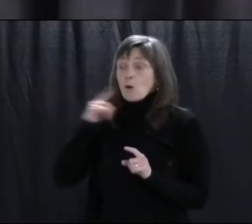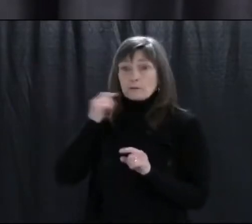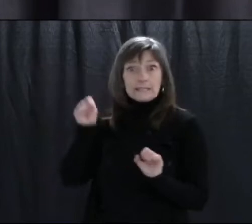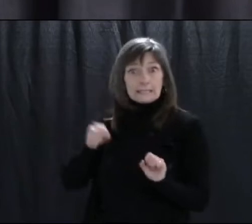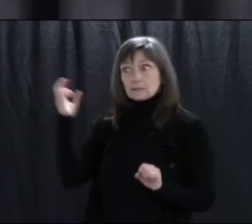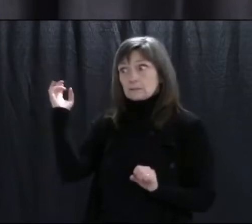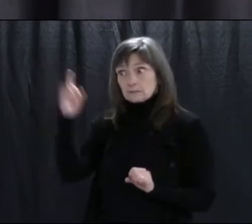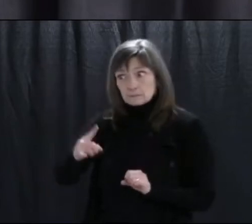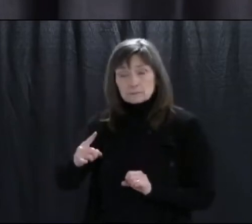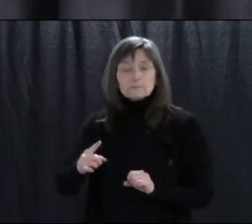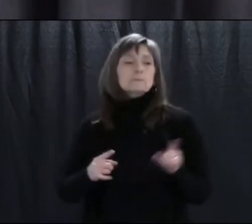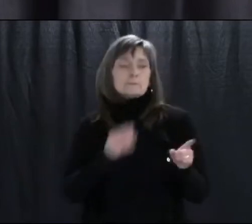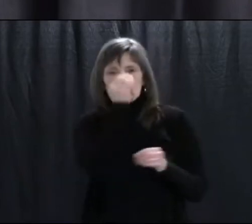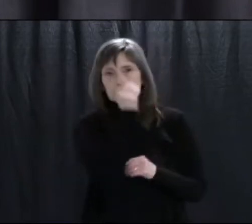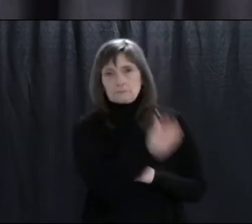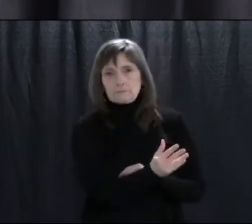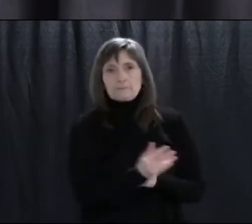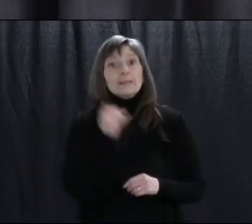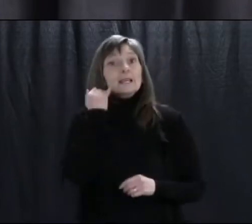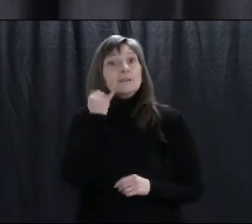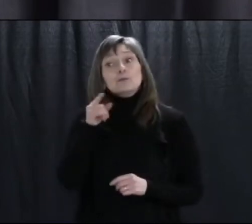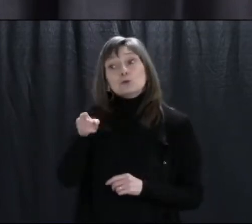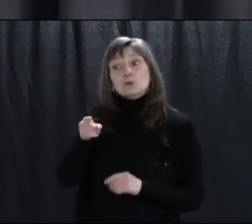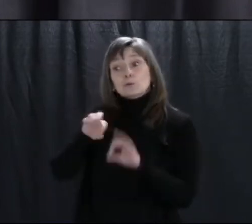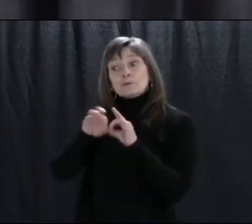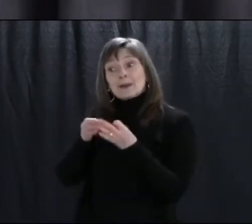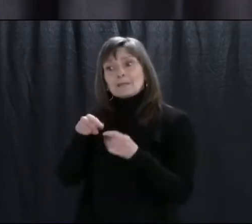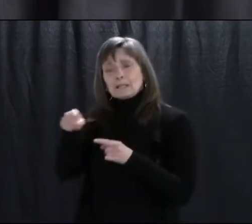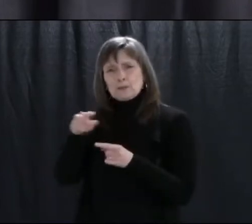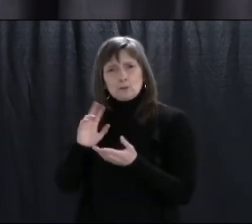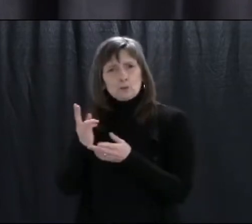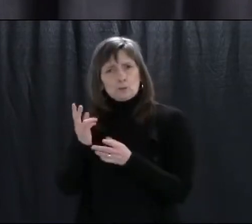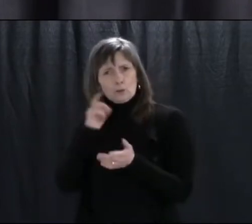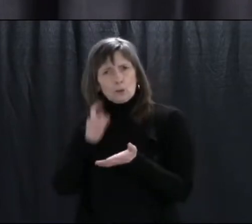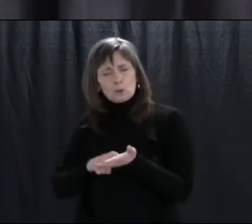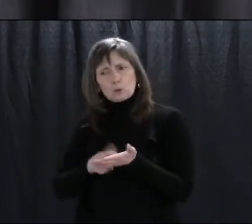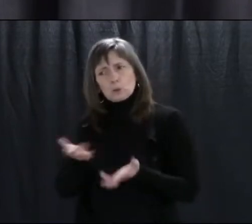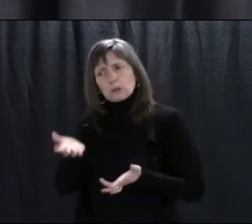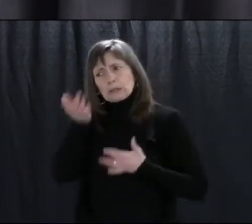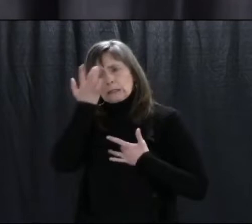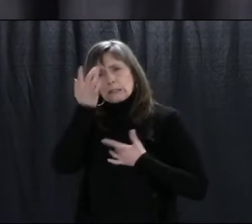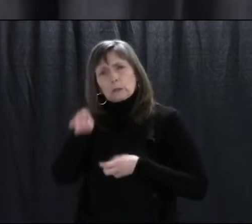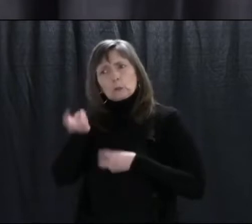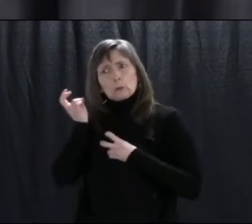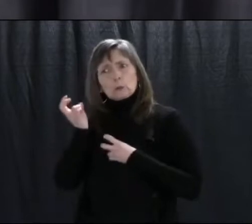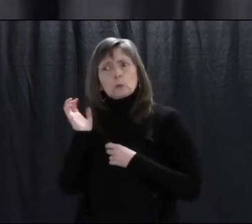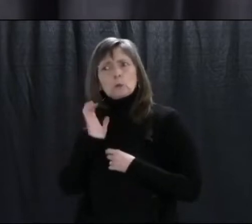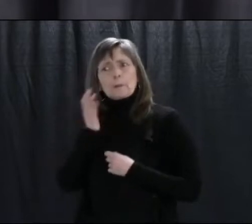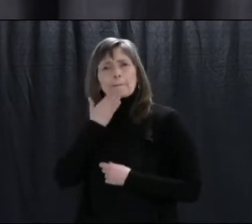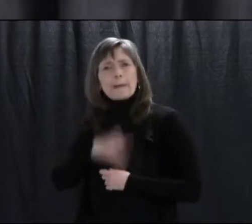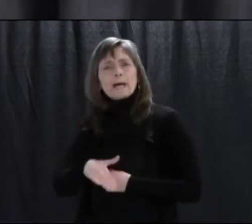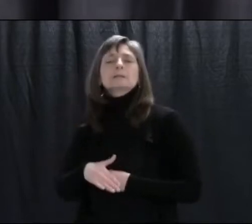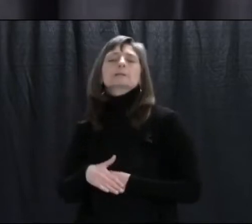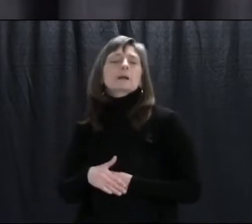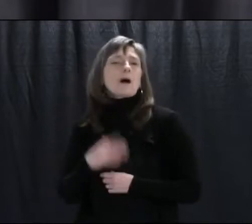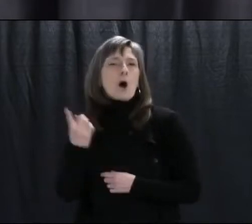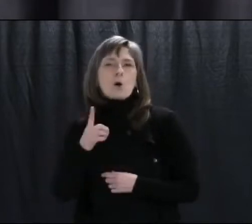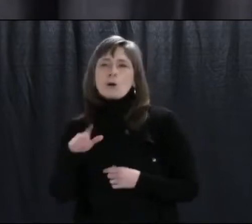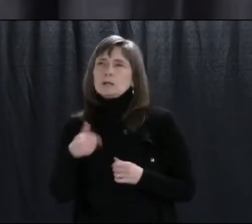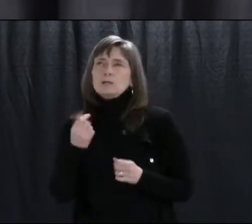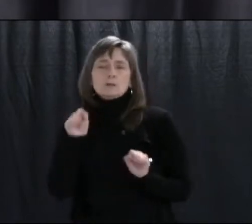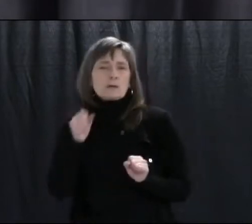them. Obviously, if you or your loved one is particularly sick and you are really concerned, 911 is always there